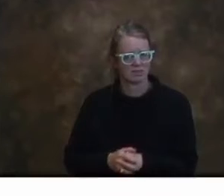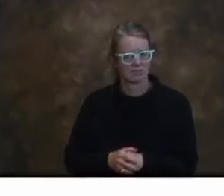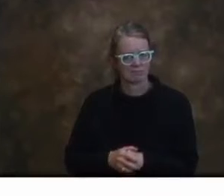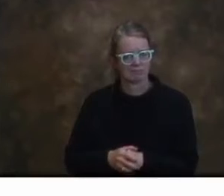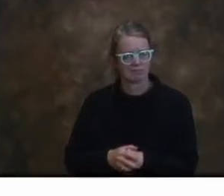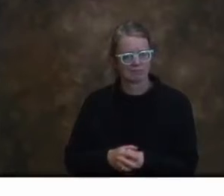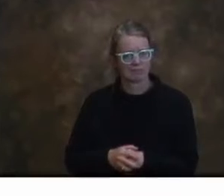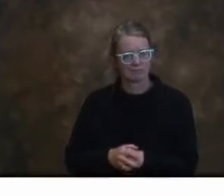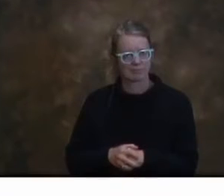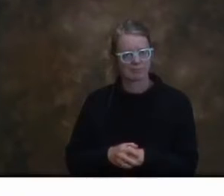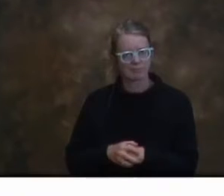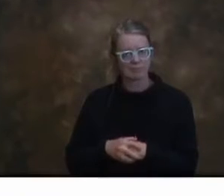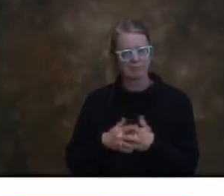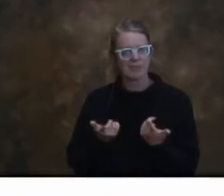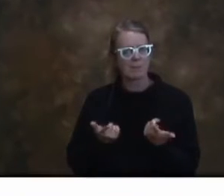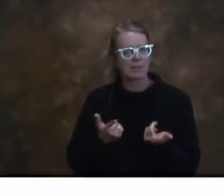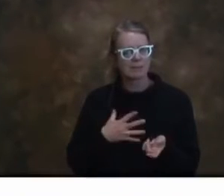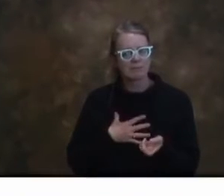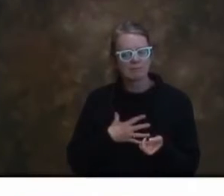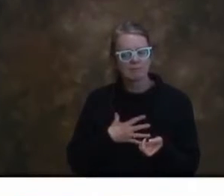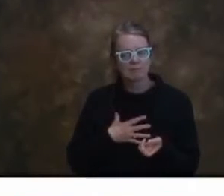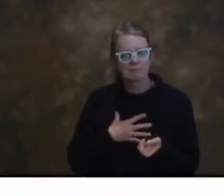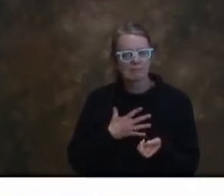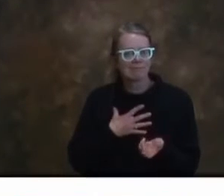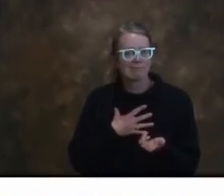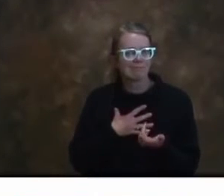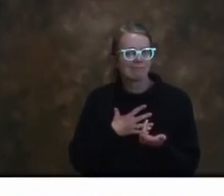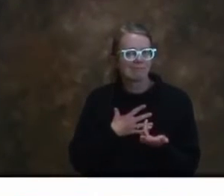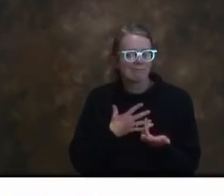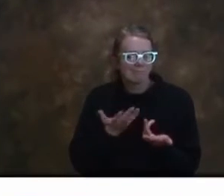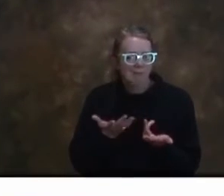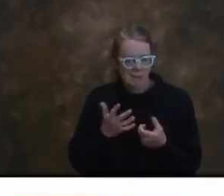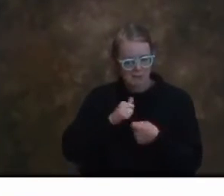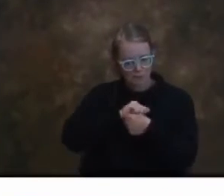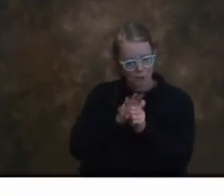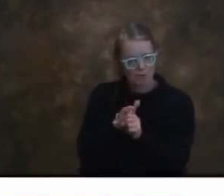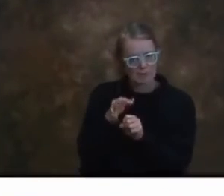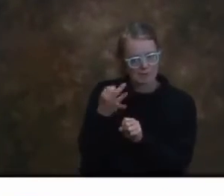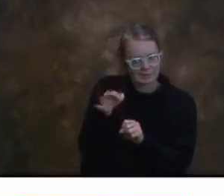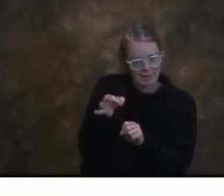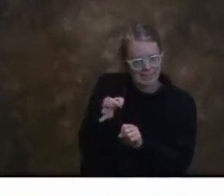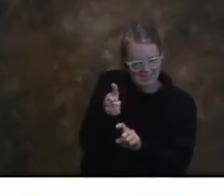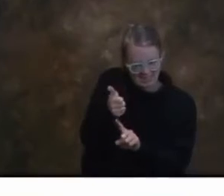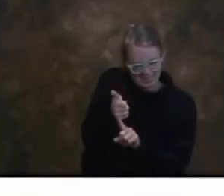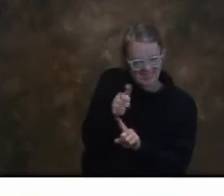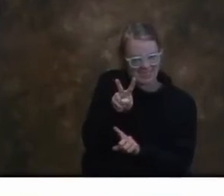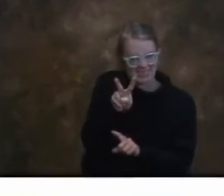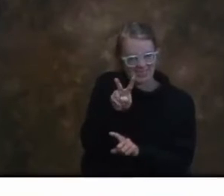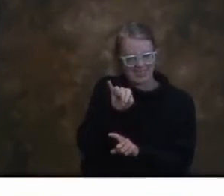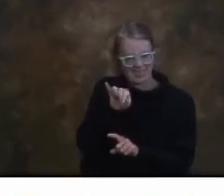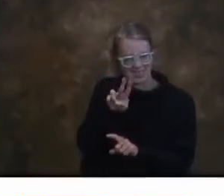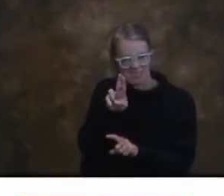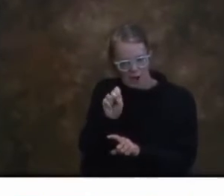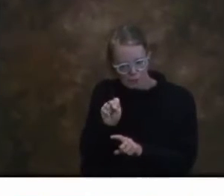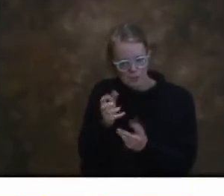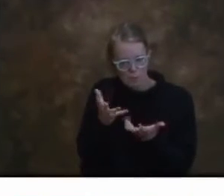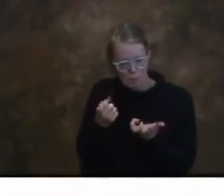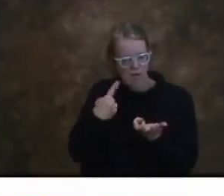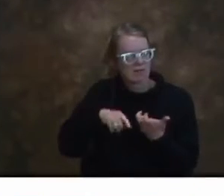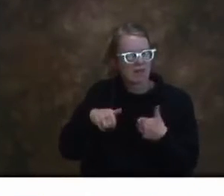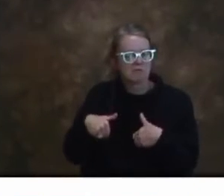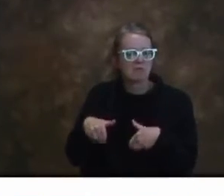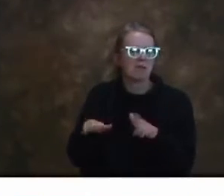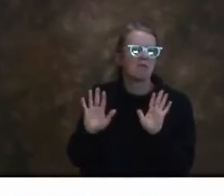not that I like to humanize a virus, but that's what, COVID-19 is hoping that we'll give up. And it's hoping that